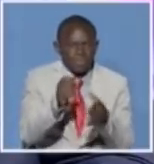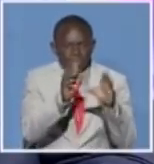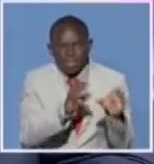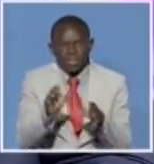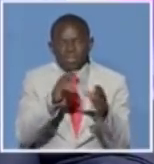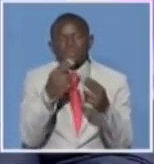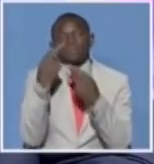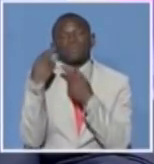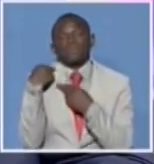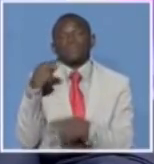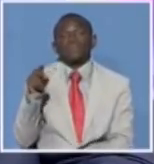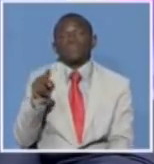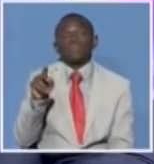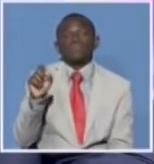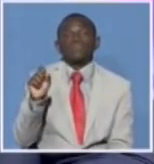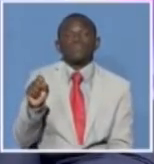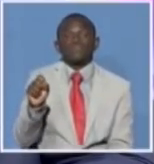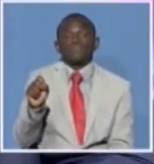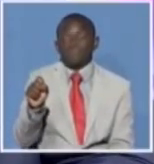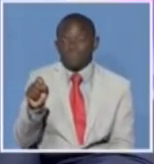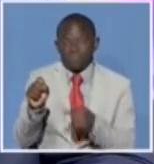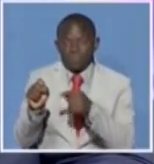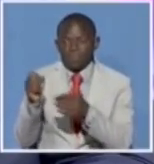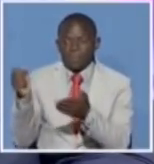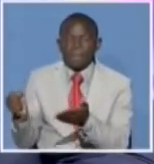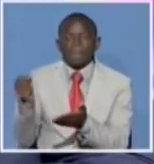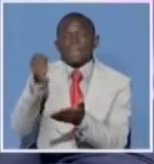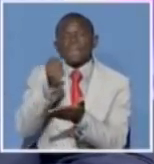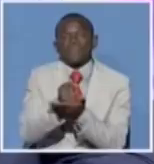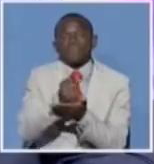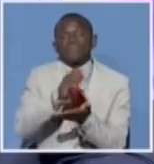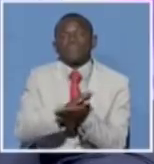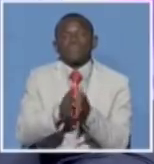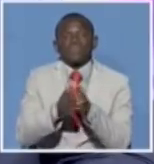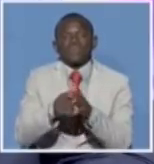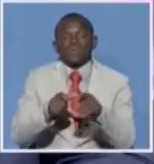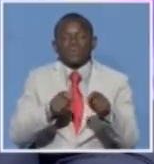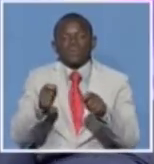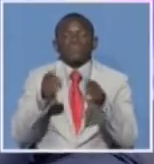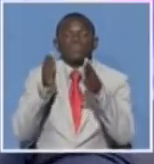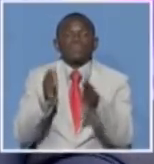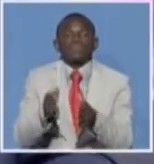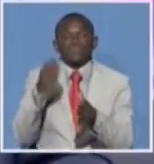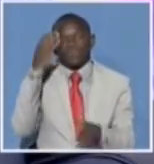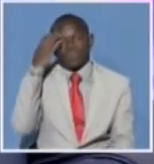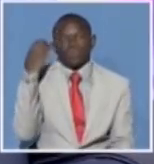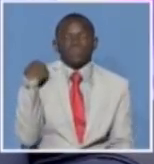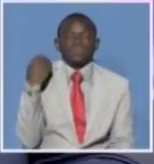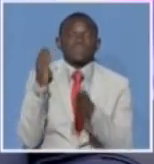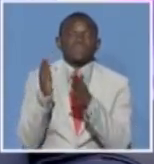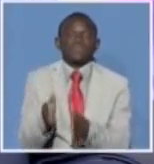appointed as controlling officer. Now, when a matter like